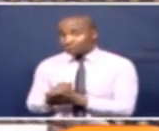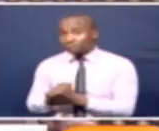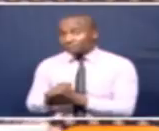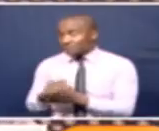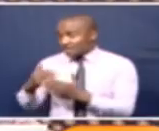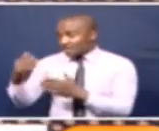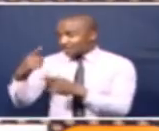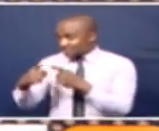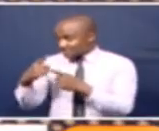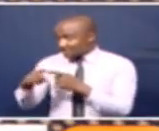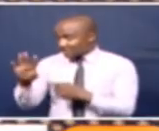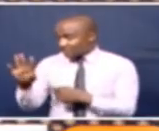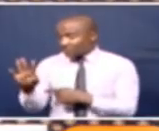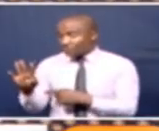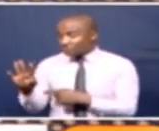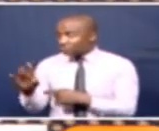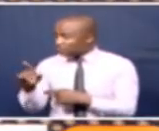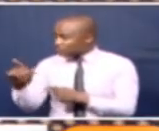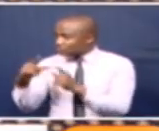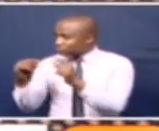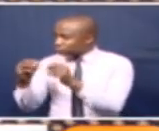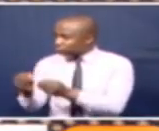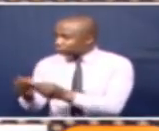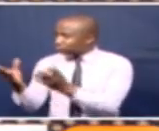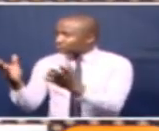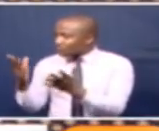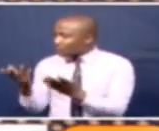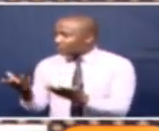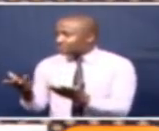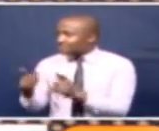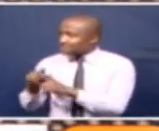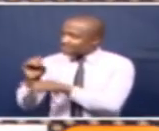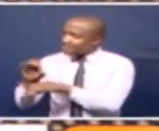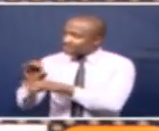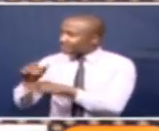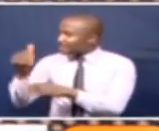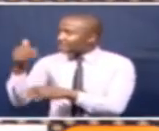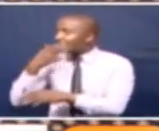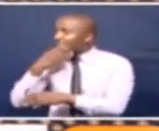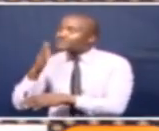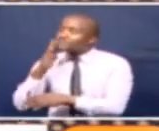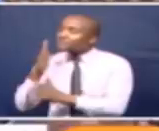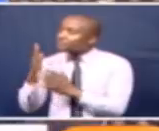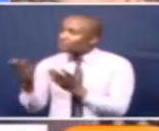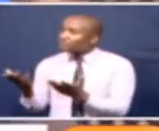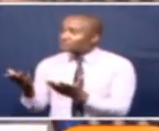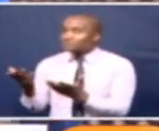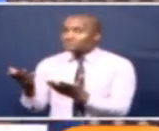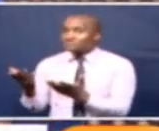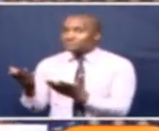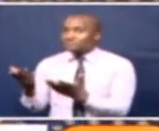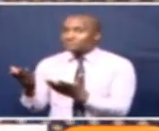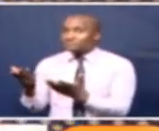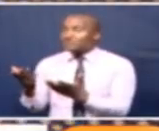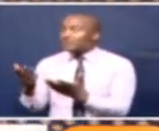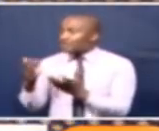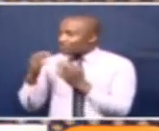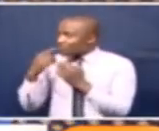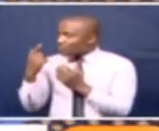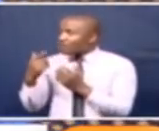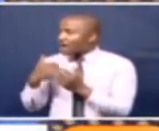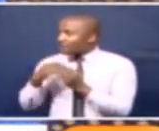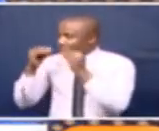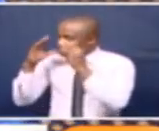next 4 years for. Your message to her, and indeed your advice to other parents who have candidates, be it in KCSE,